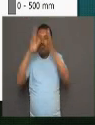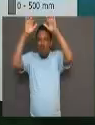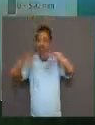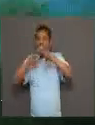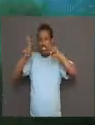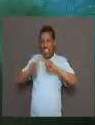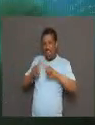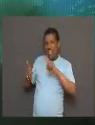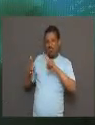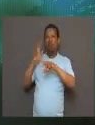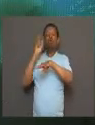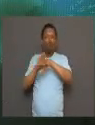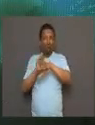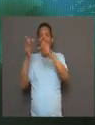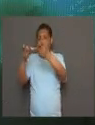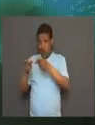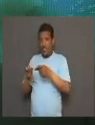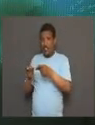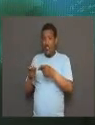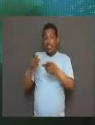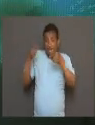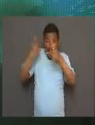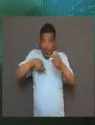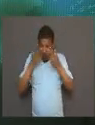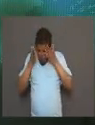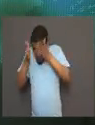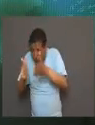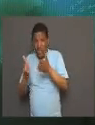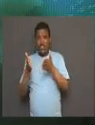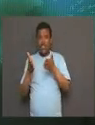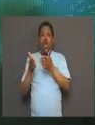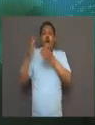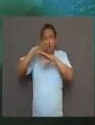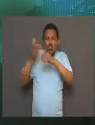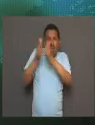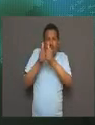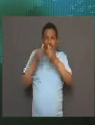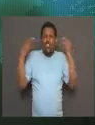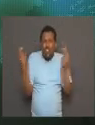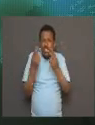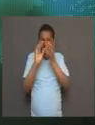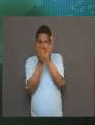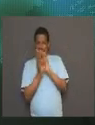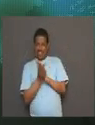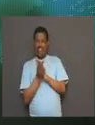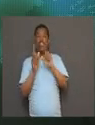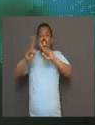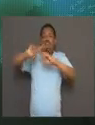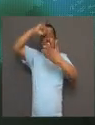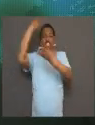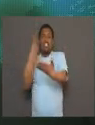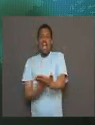locations. Let us now focus on ways of translating different data